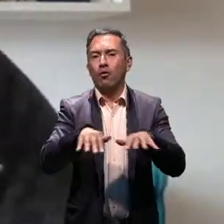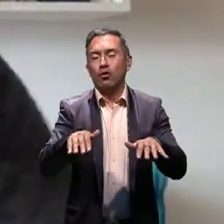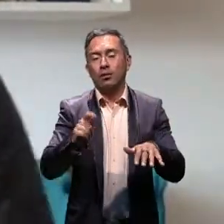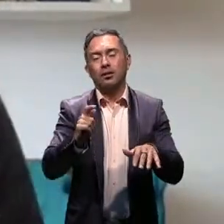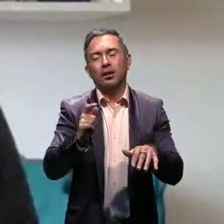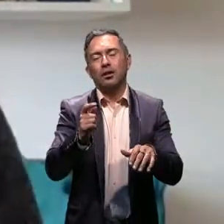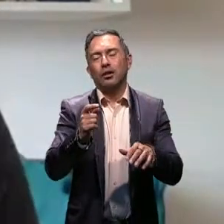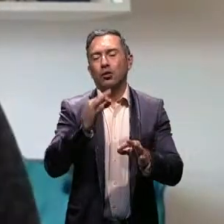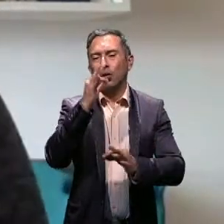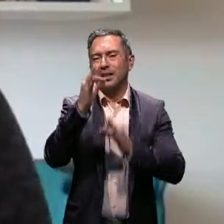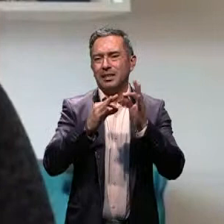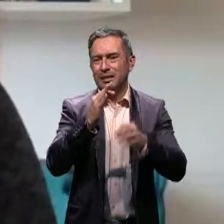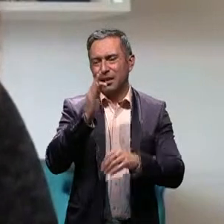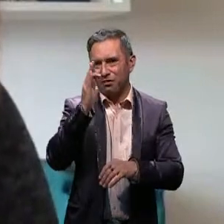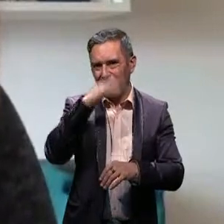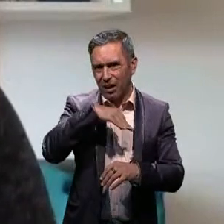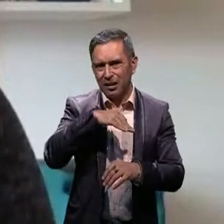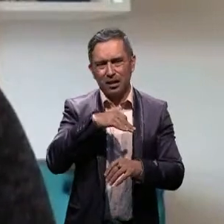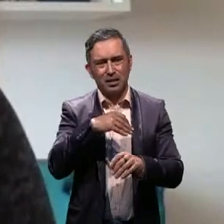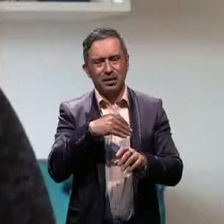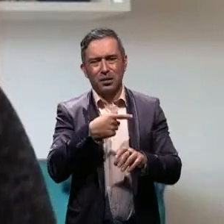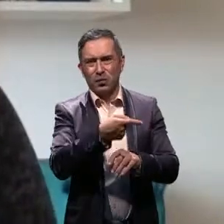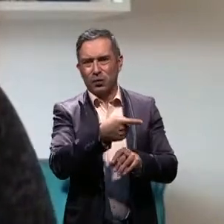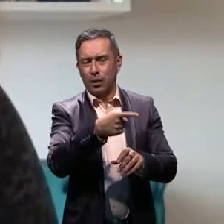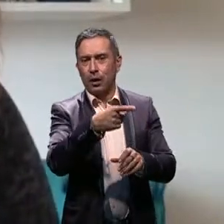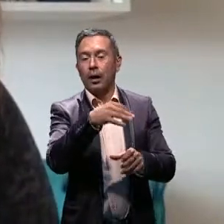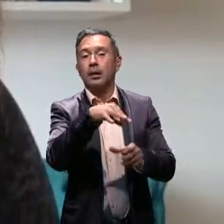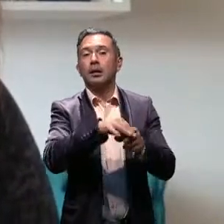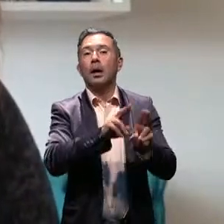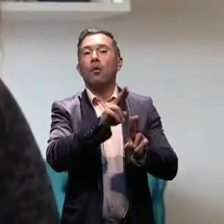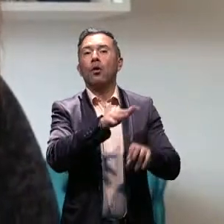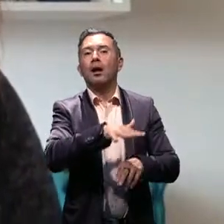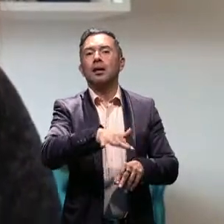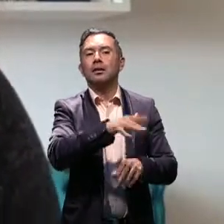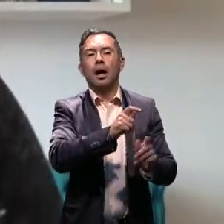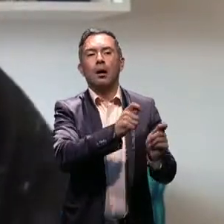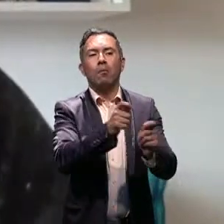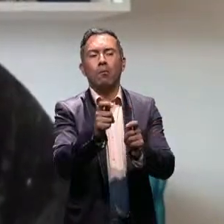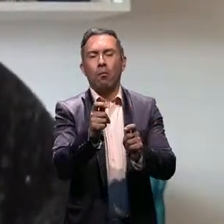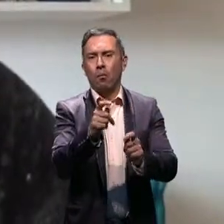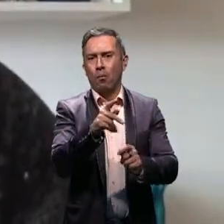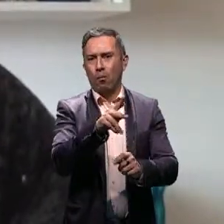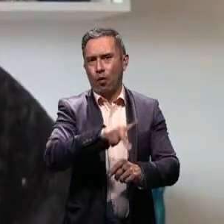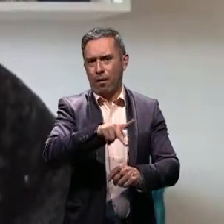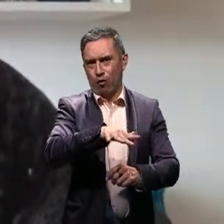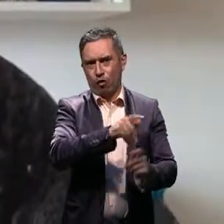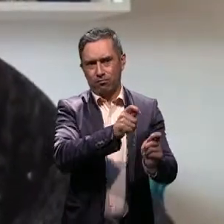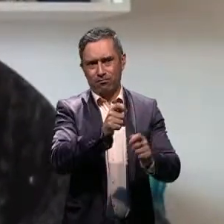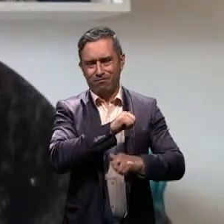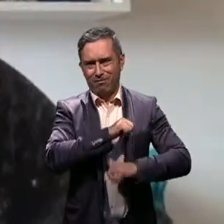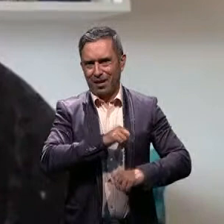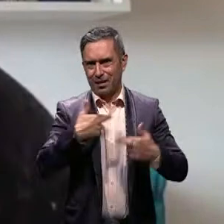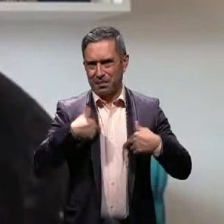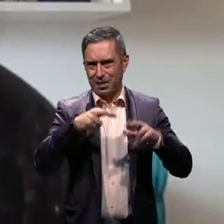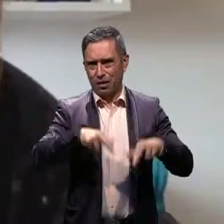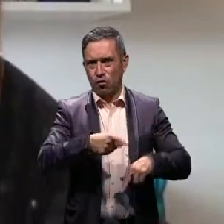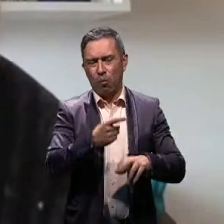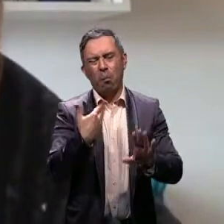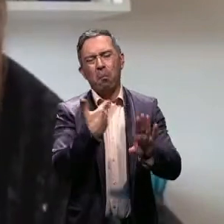and the dispersion of news against democracy is a new